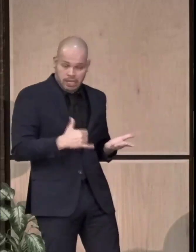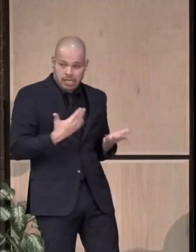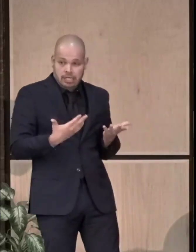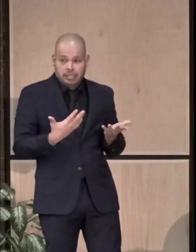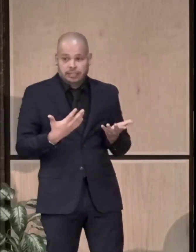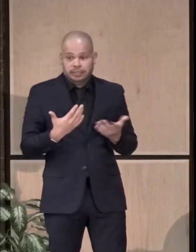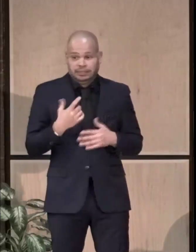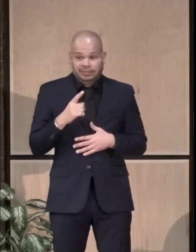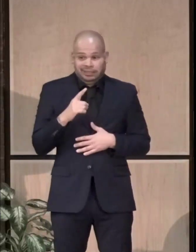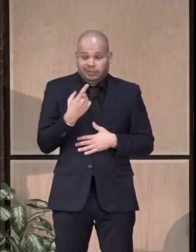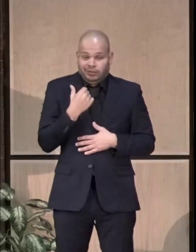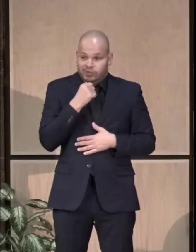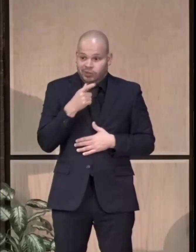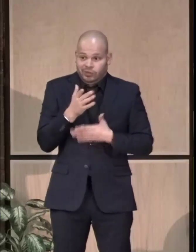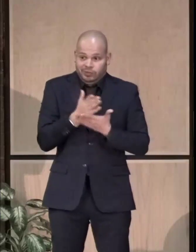it was not part of that conversation.